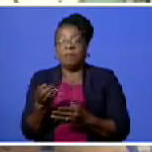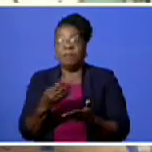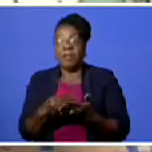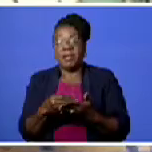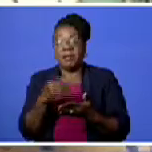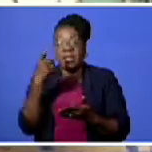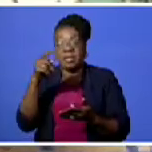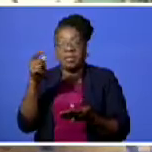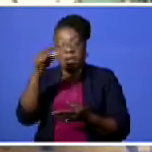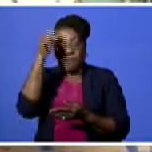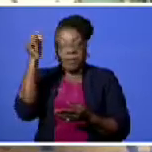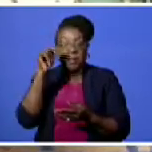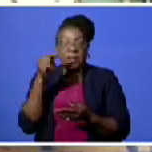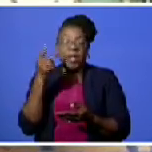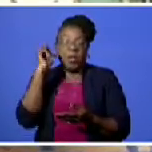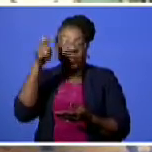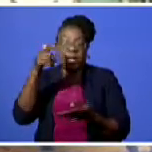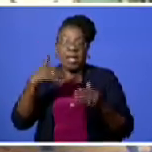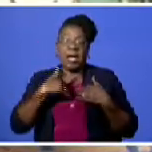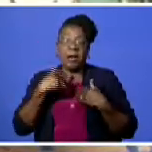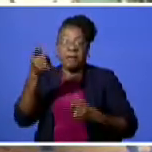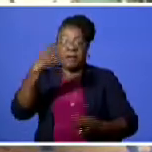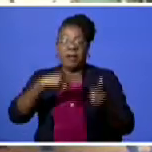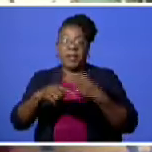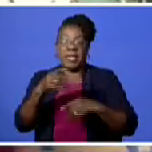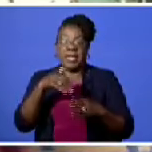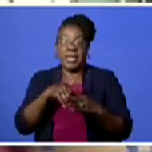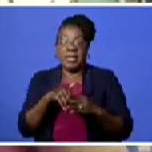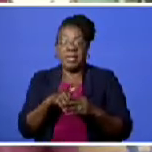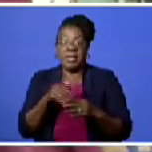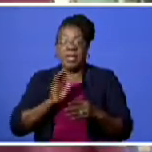the government can have coming in. Because, you know,